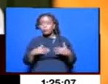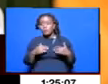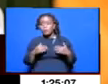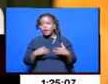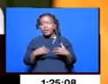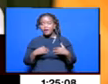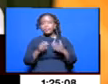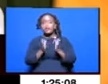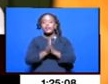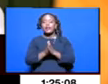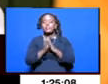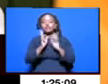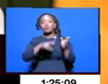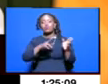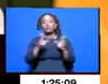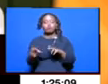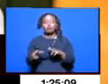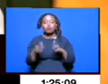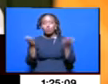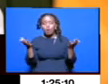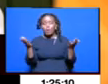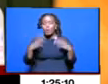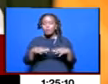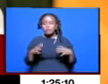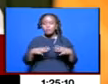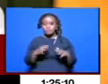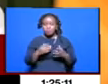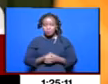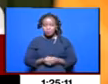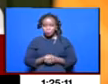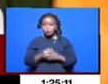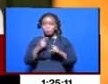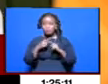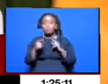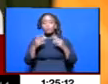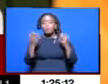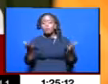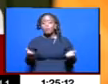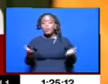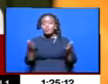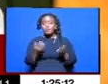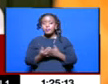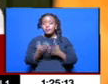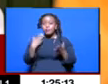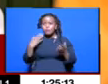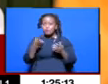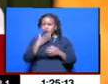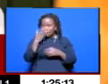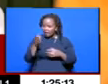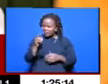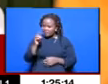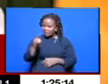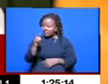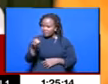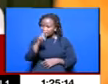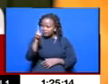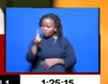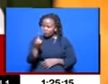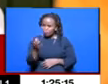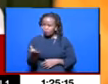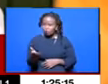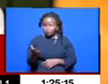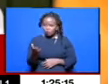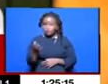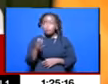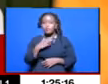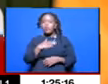common mwananchi. But before answering this question, I had